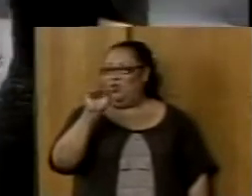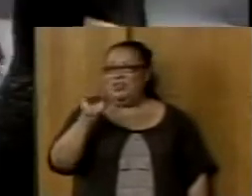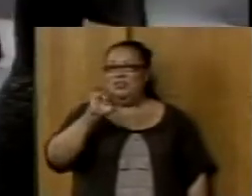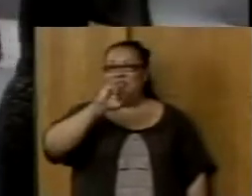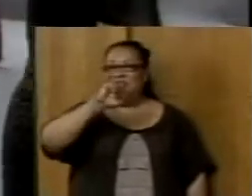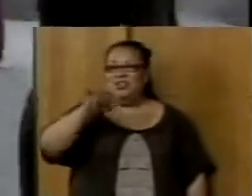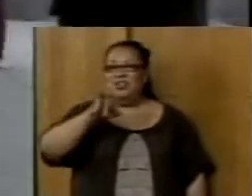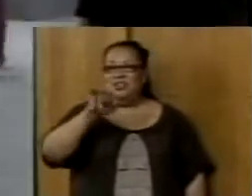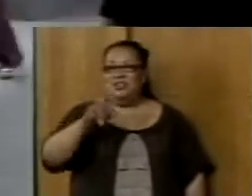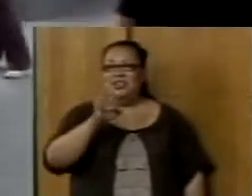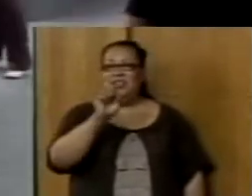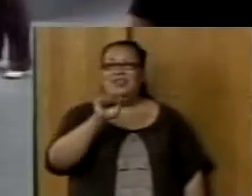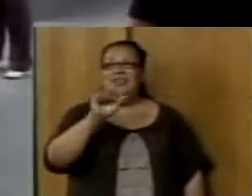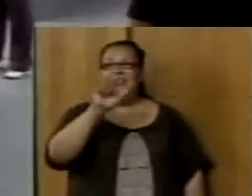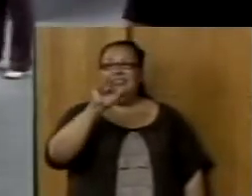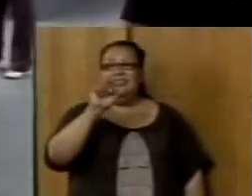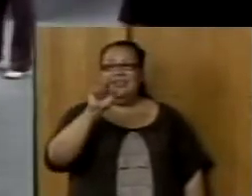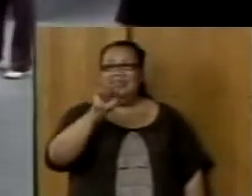JJ Salazar,